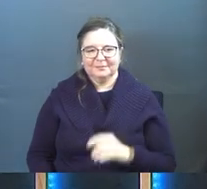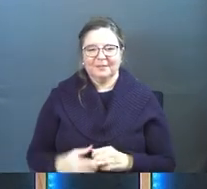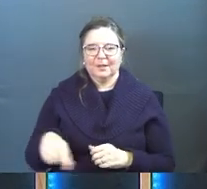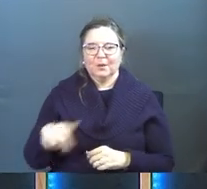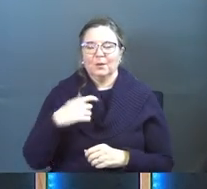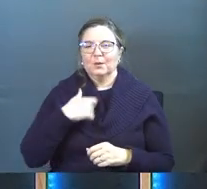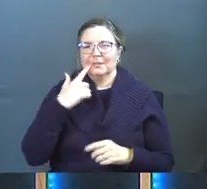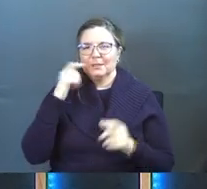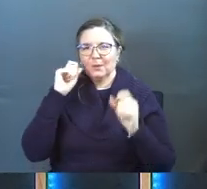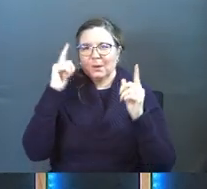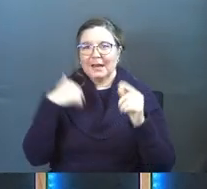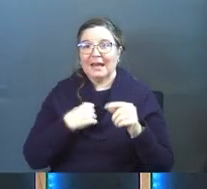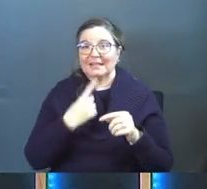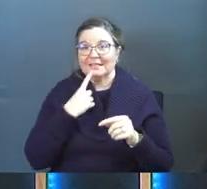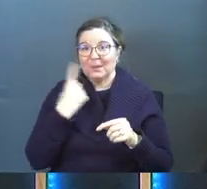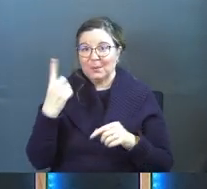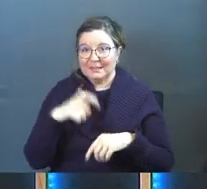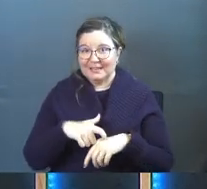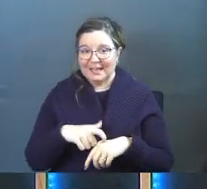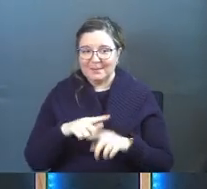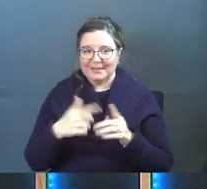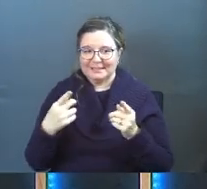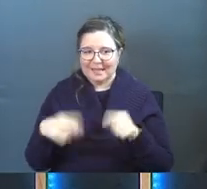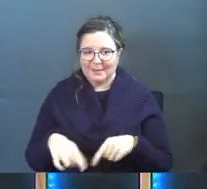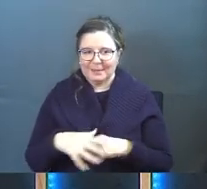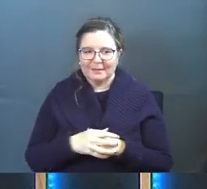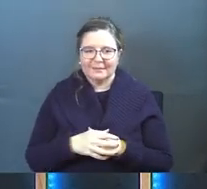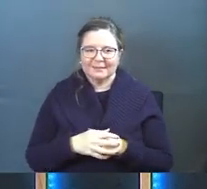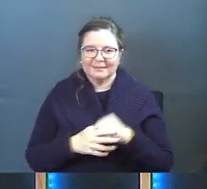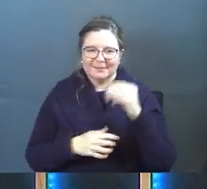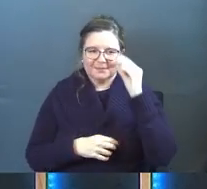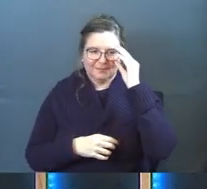For those of you just waking up, I said, this is just one time this happened.